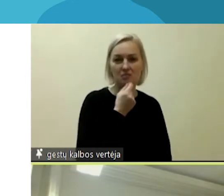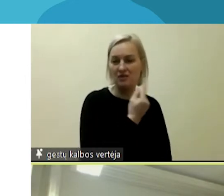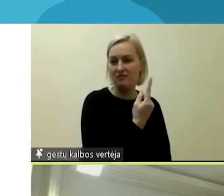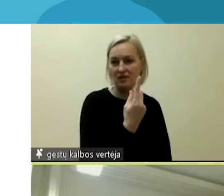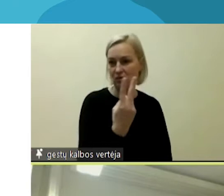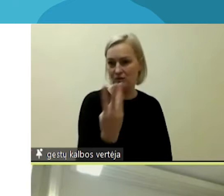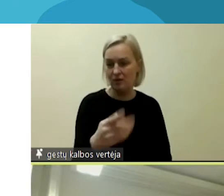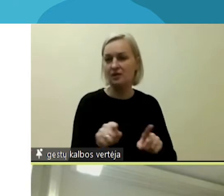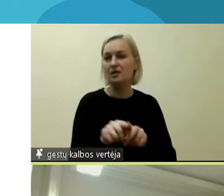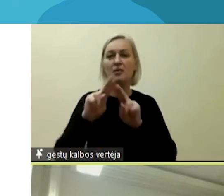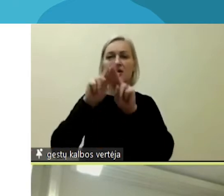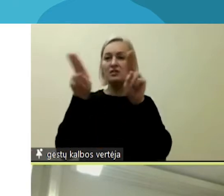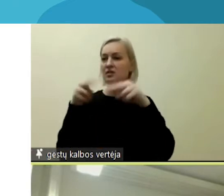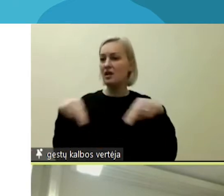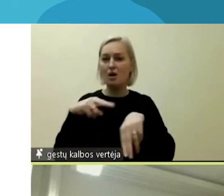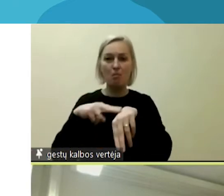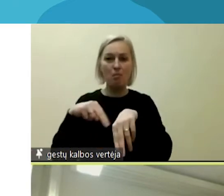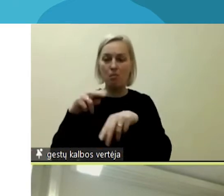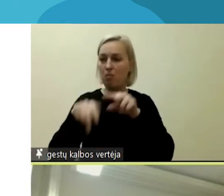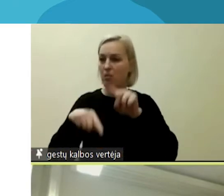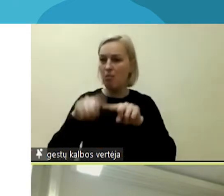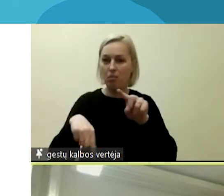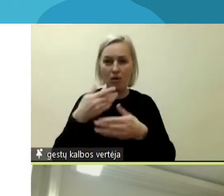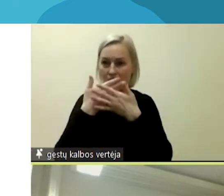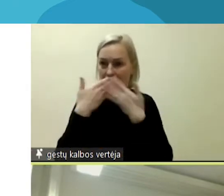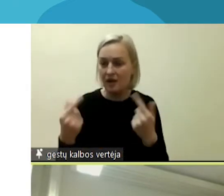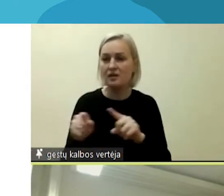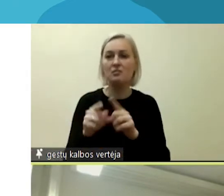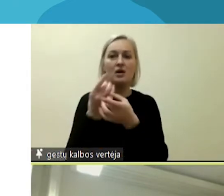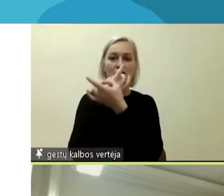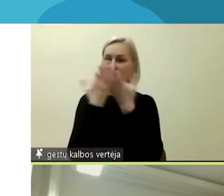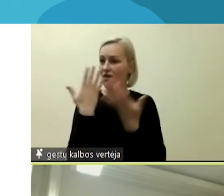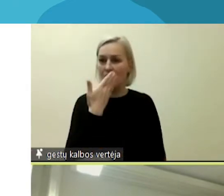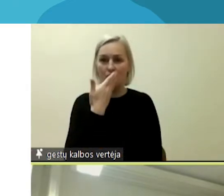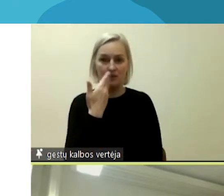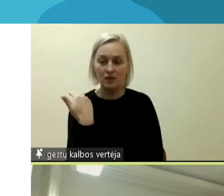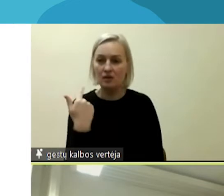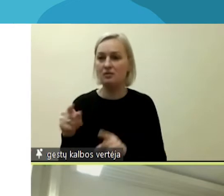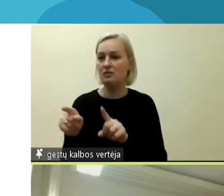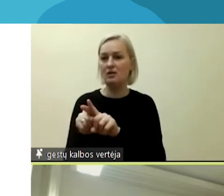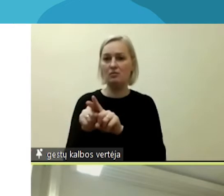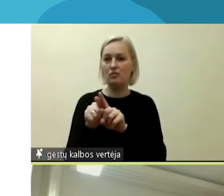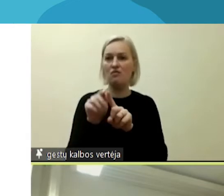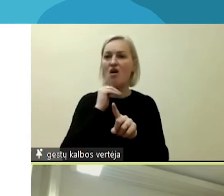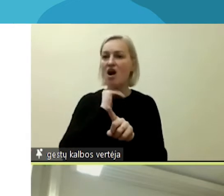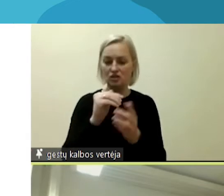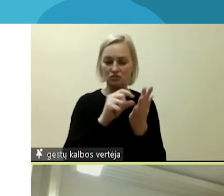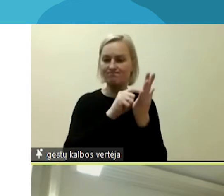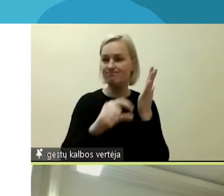organizationally placed under a crime investigations, like we have lots of murders and everything, and we have to